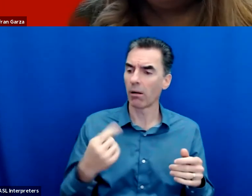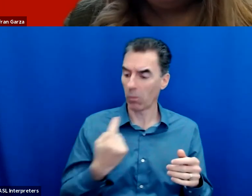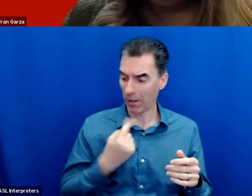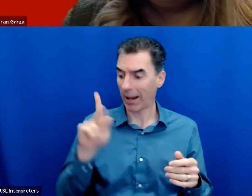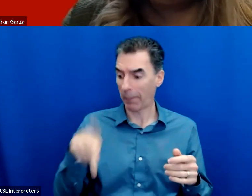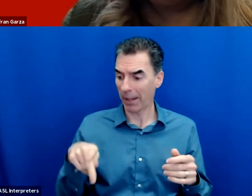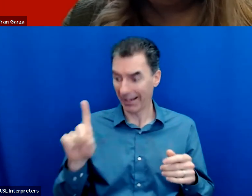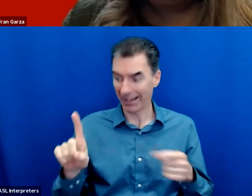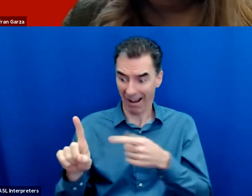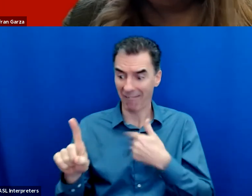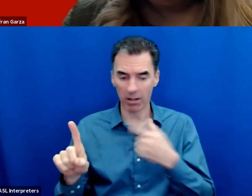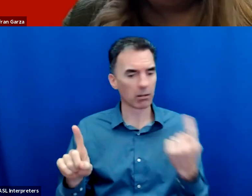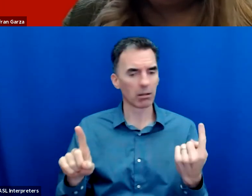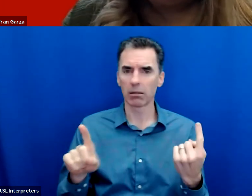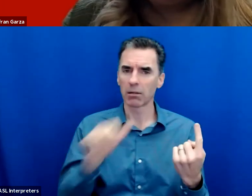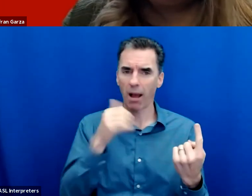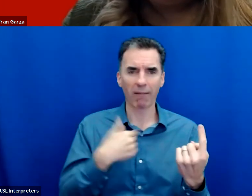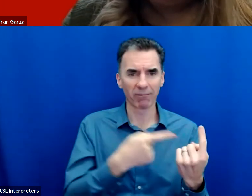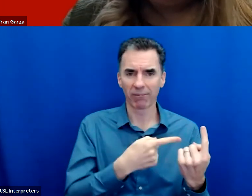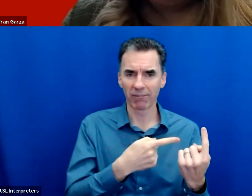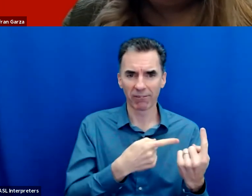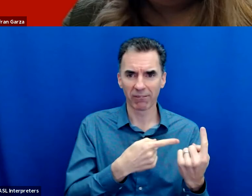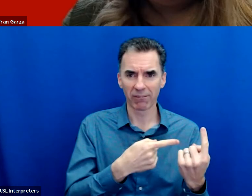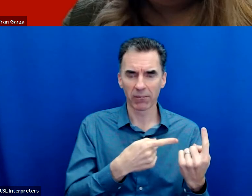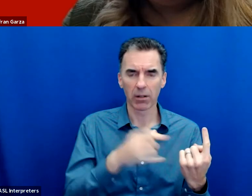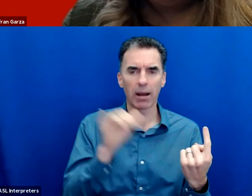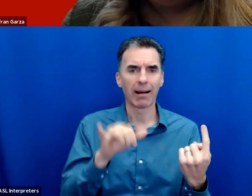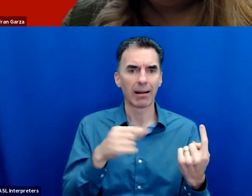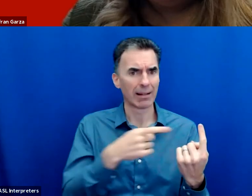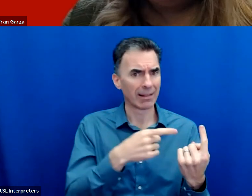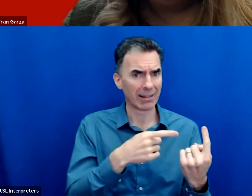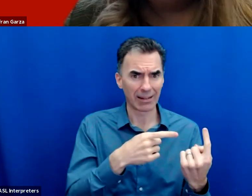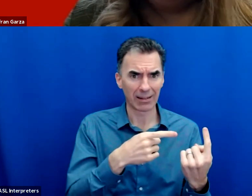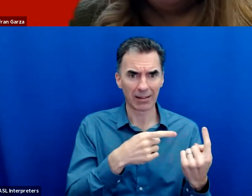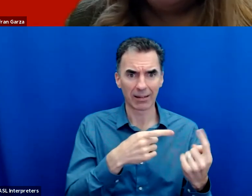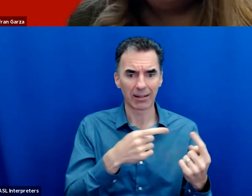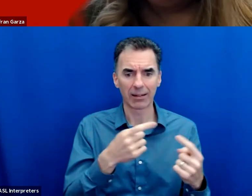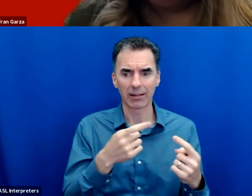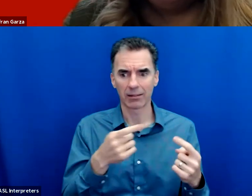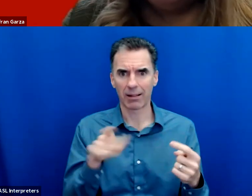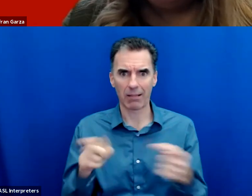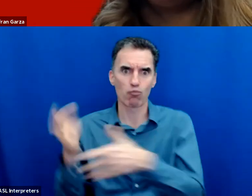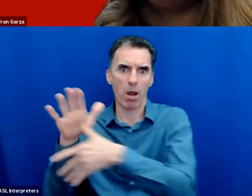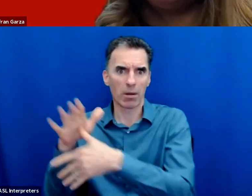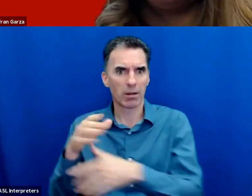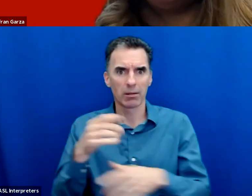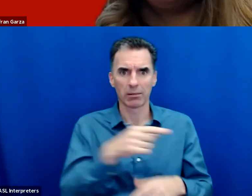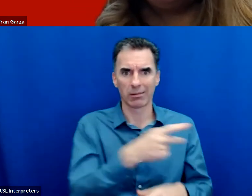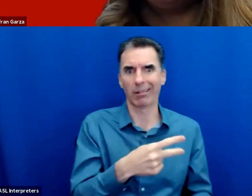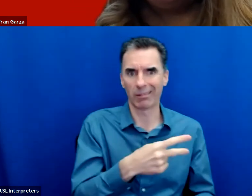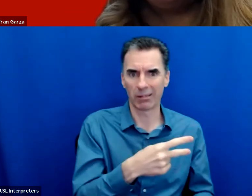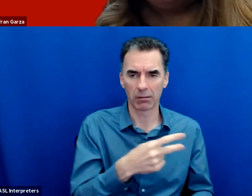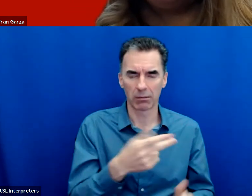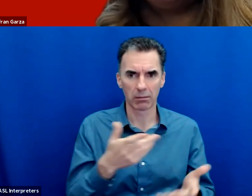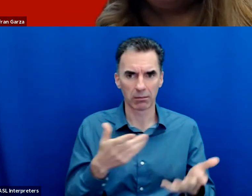doesn't. Yeah, so And they incur, so since they can't be primary and secondary, can we